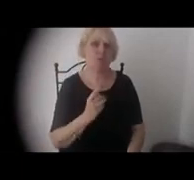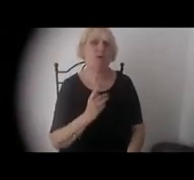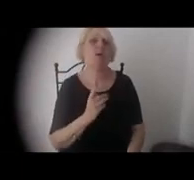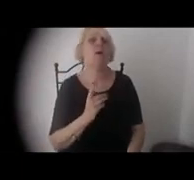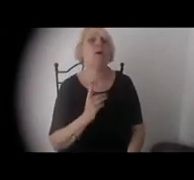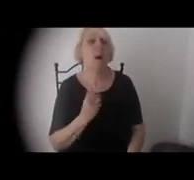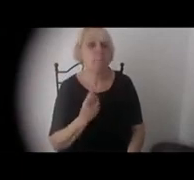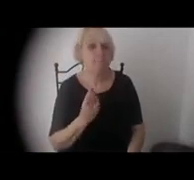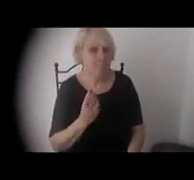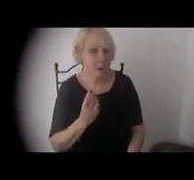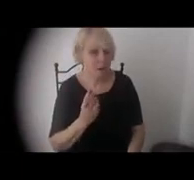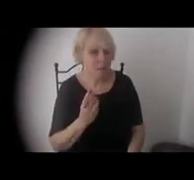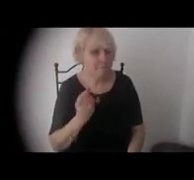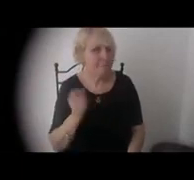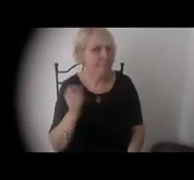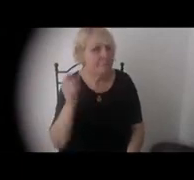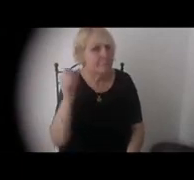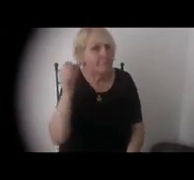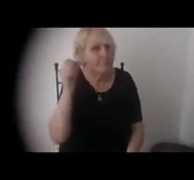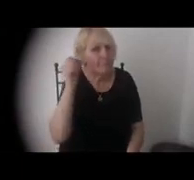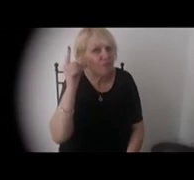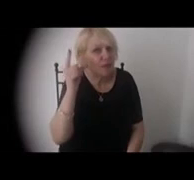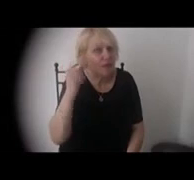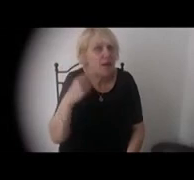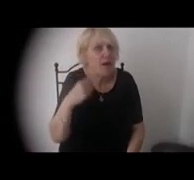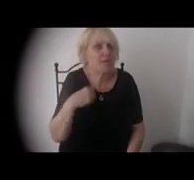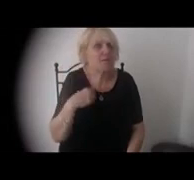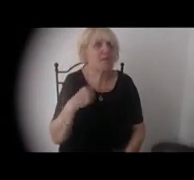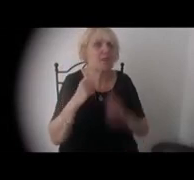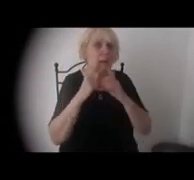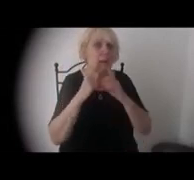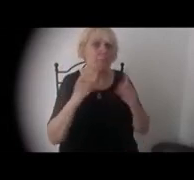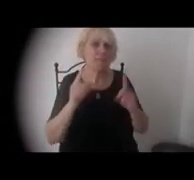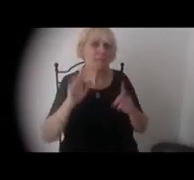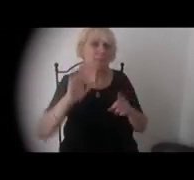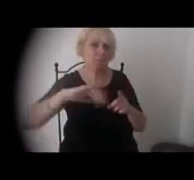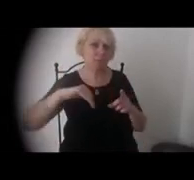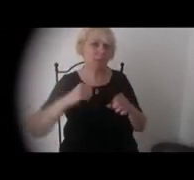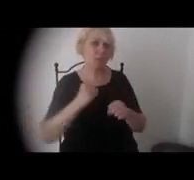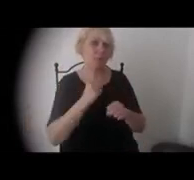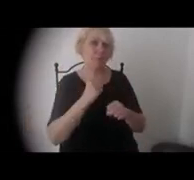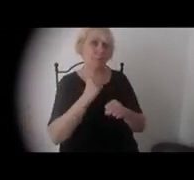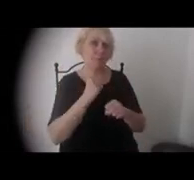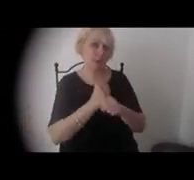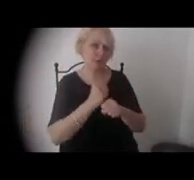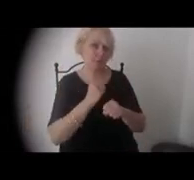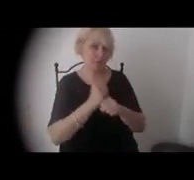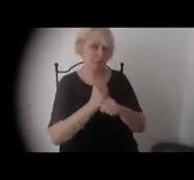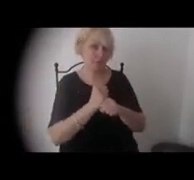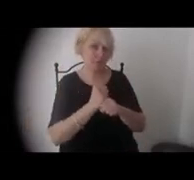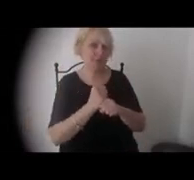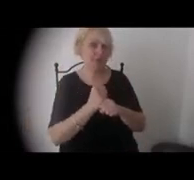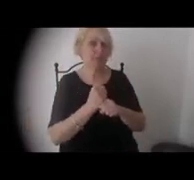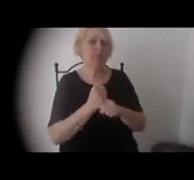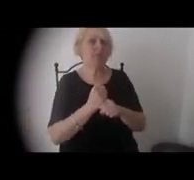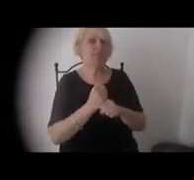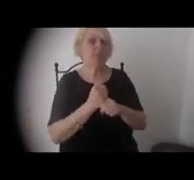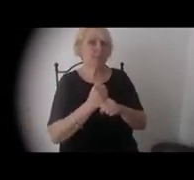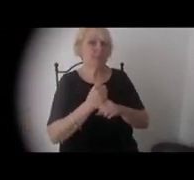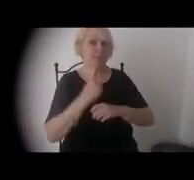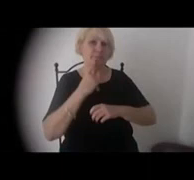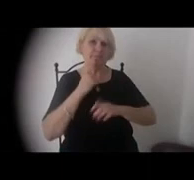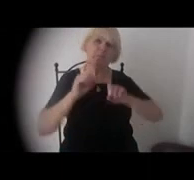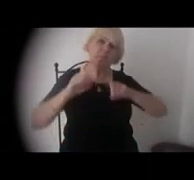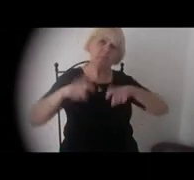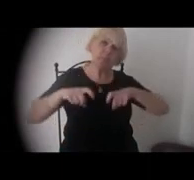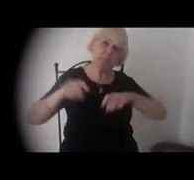the messaging from the government about, stay at home, and how to change that, that's a problem. And some